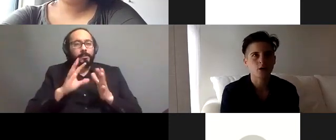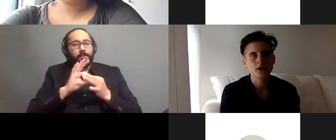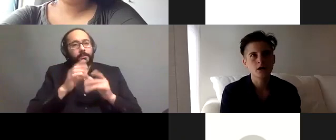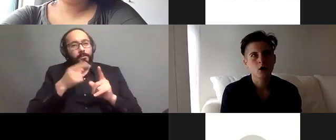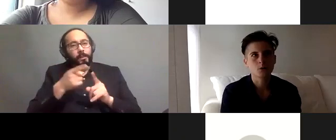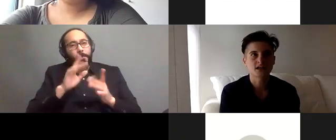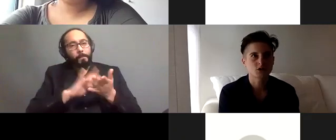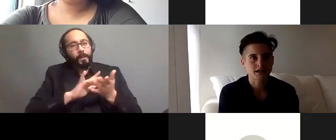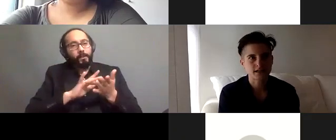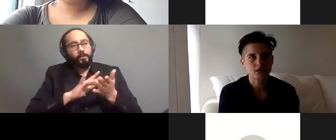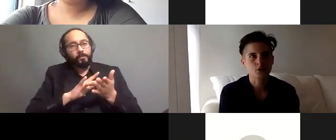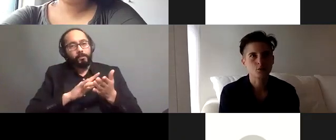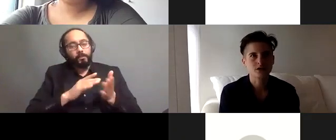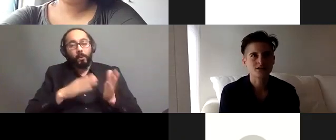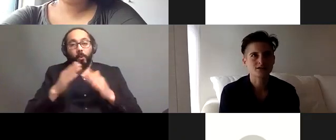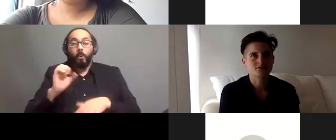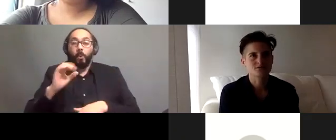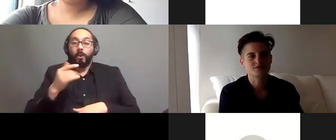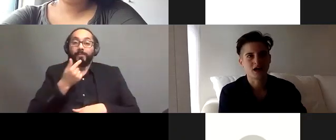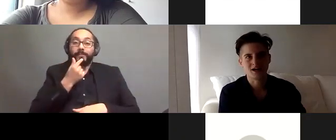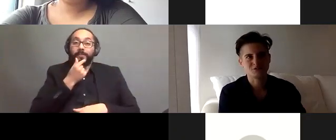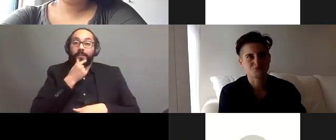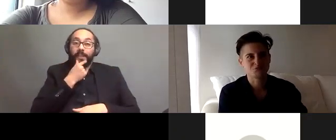how homosexuality was